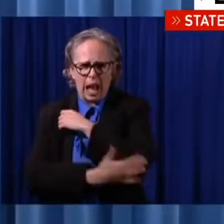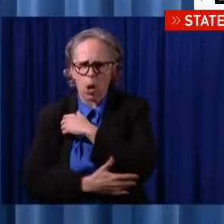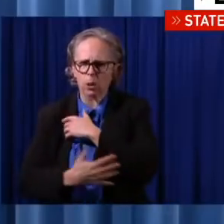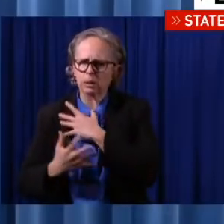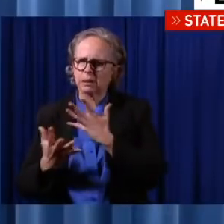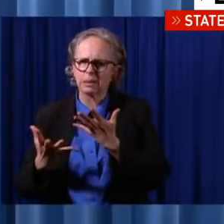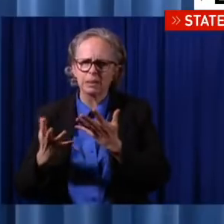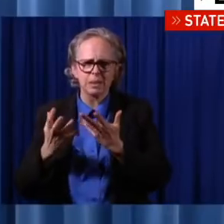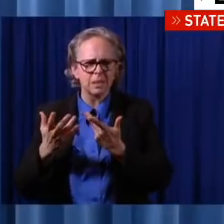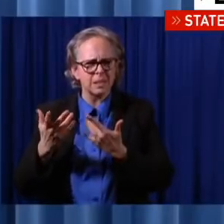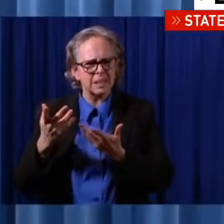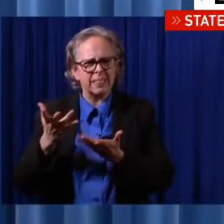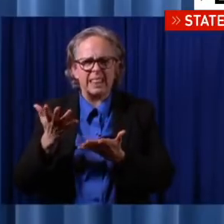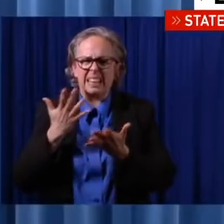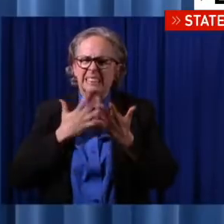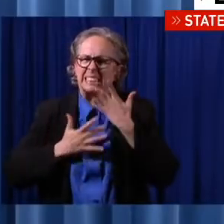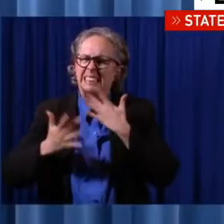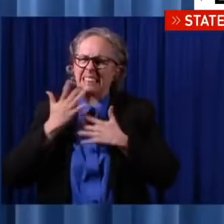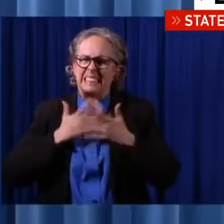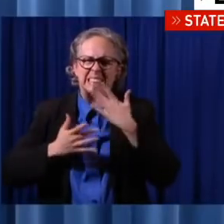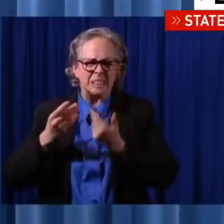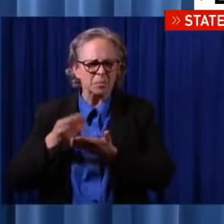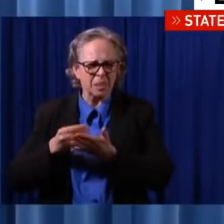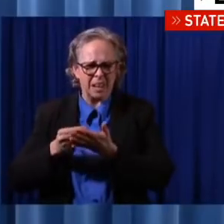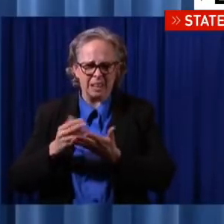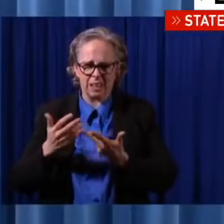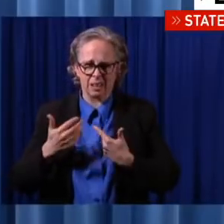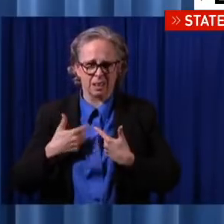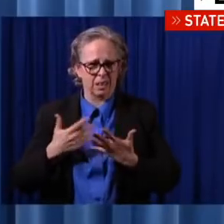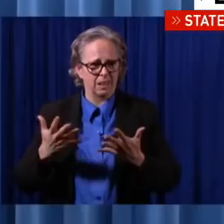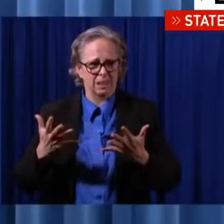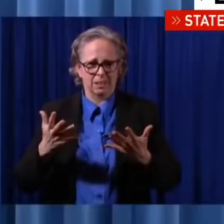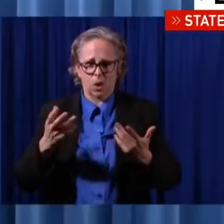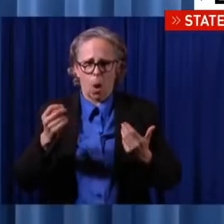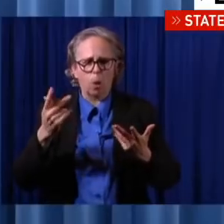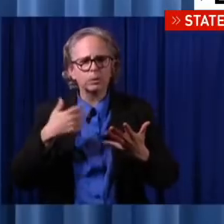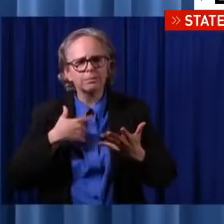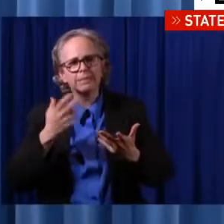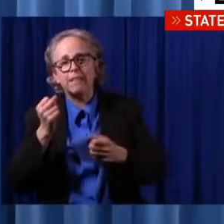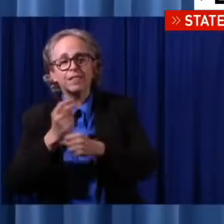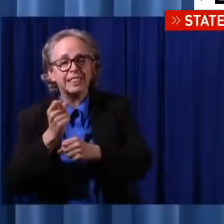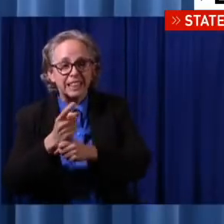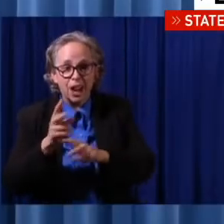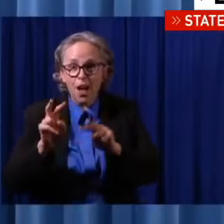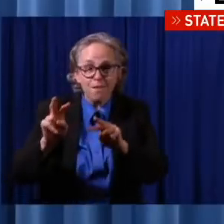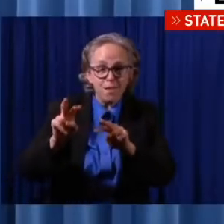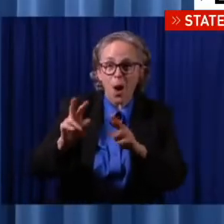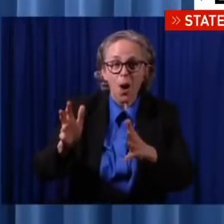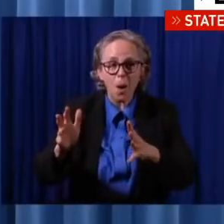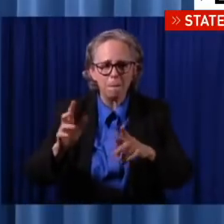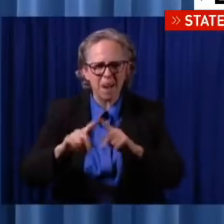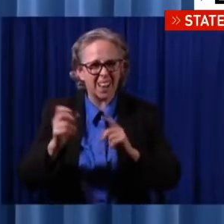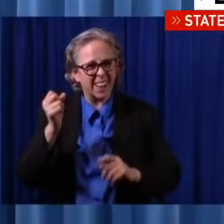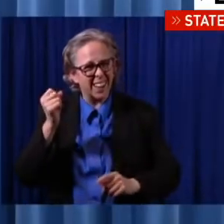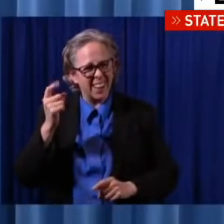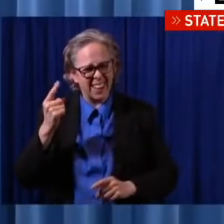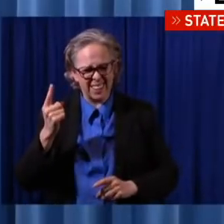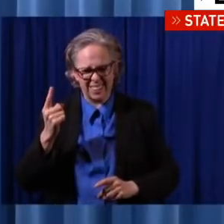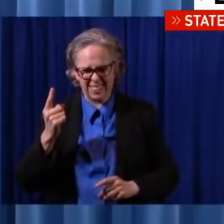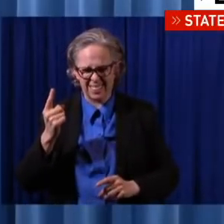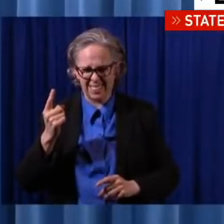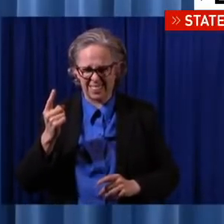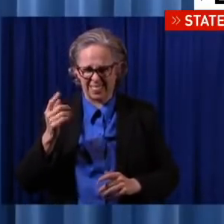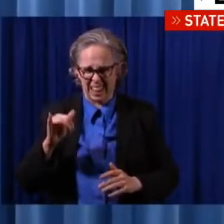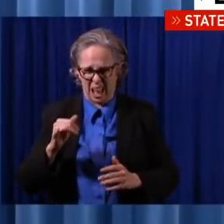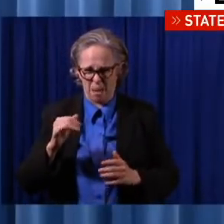great, great event that we've been looking forward to. Having a crowd that size, I think, is highly